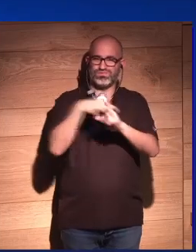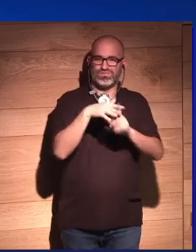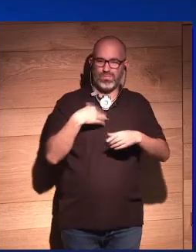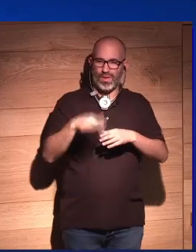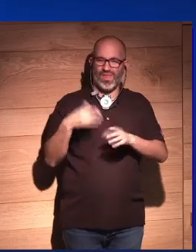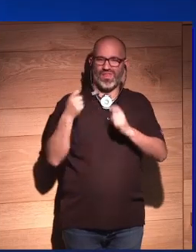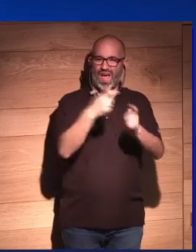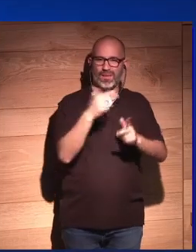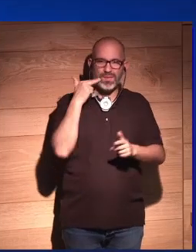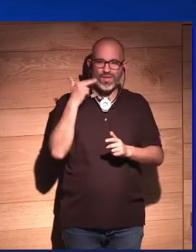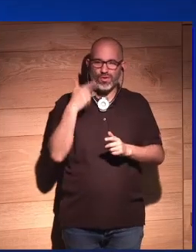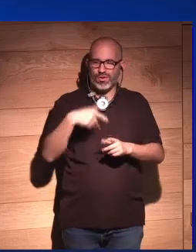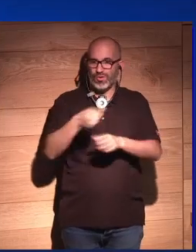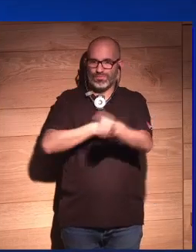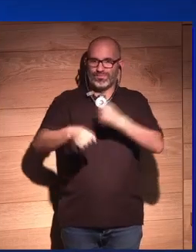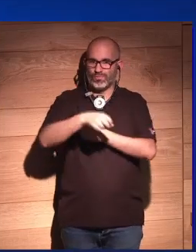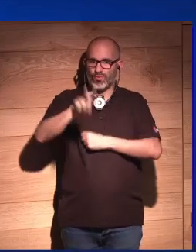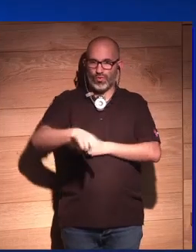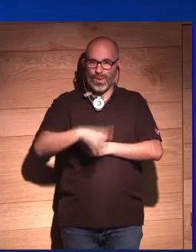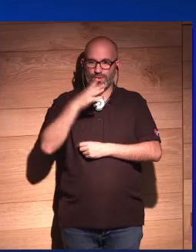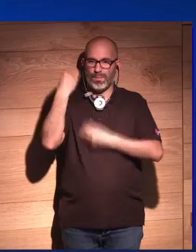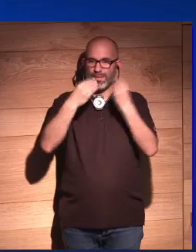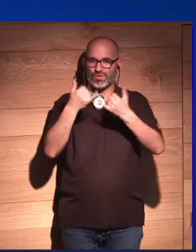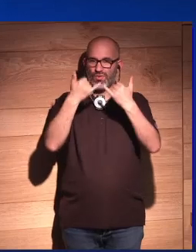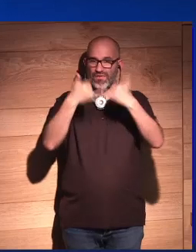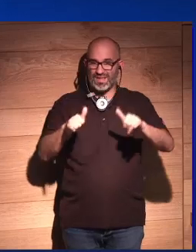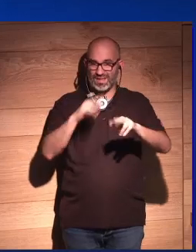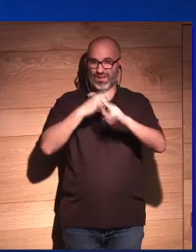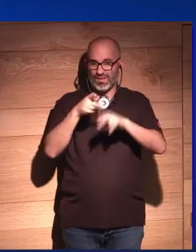It's interestingly that some of the earlier pieces still kind of stand up.